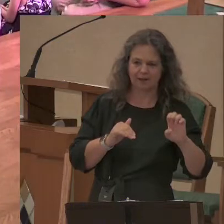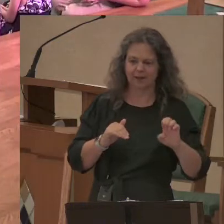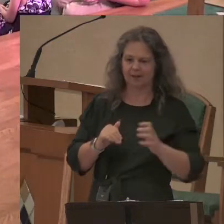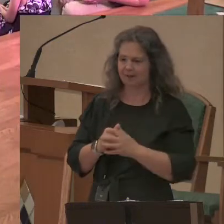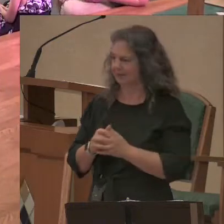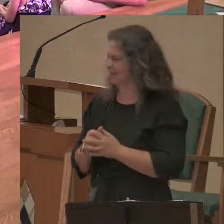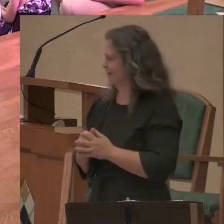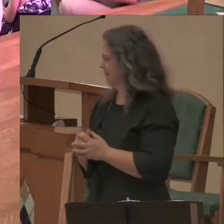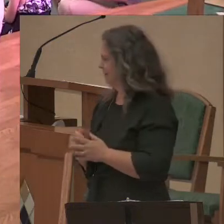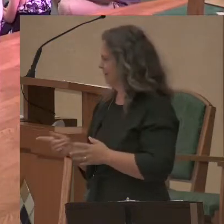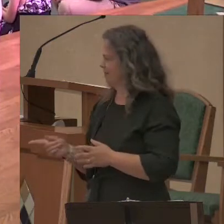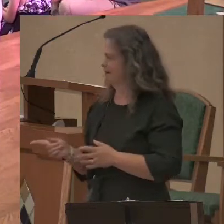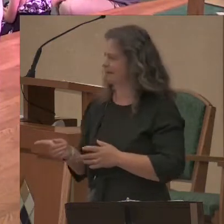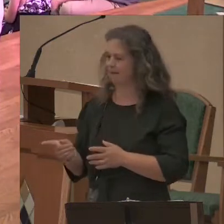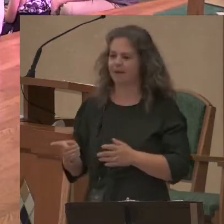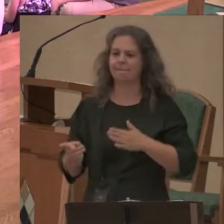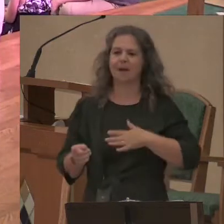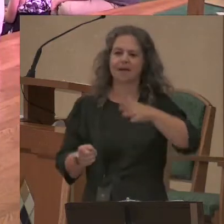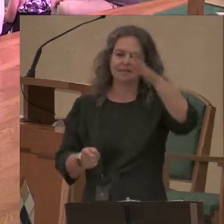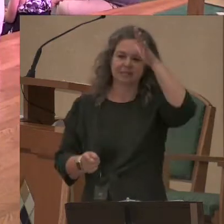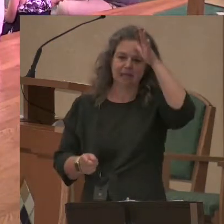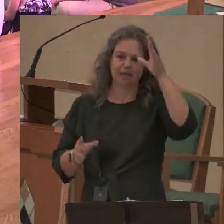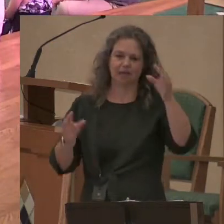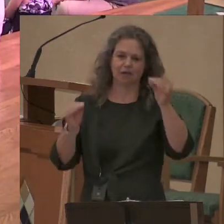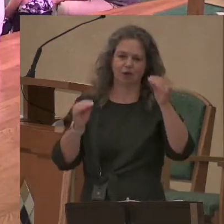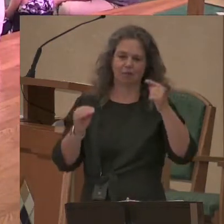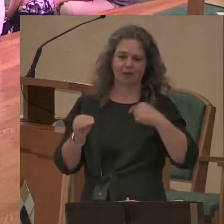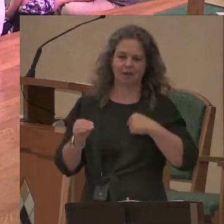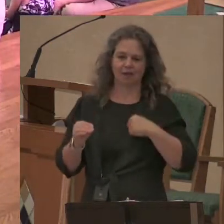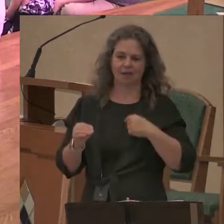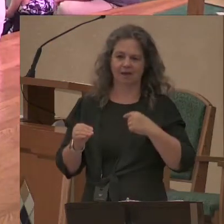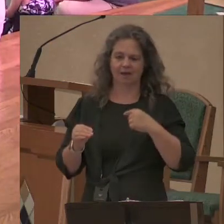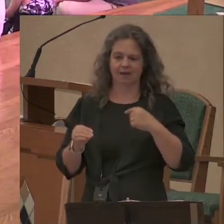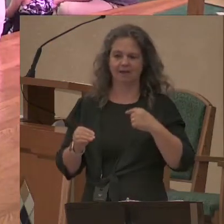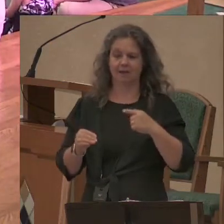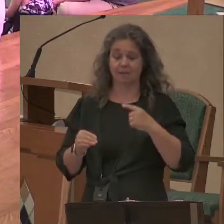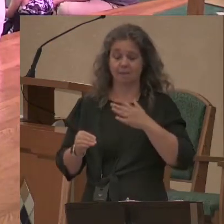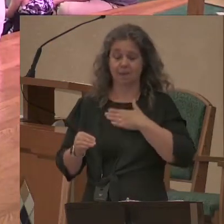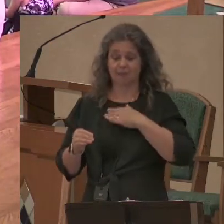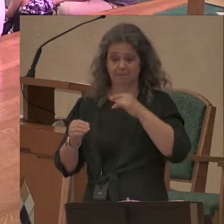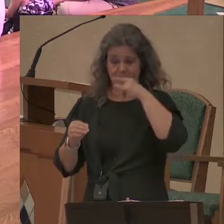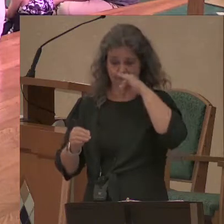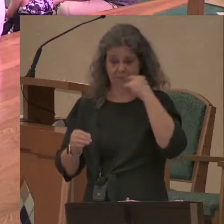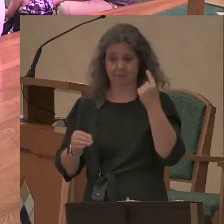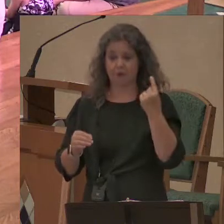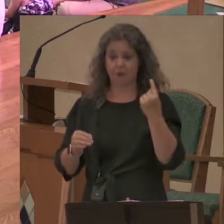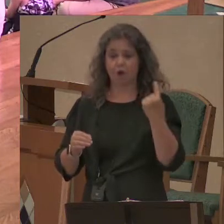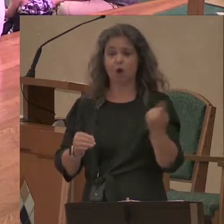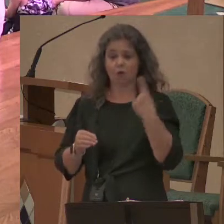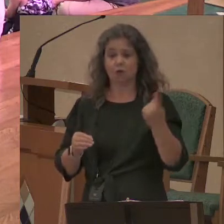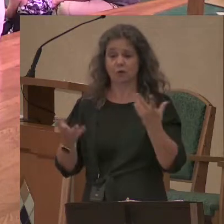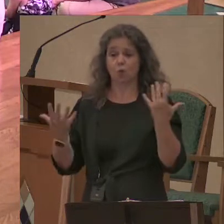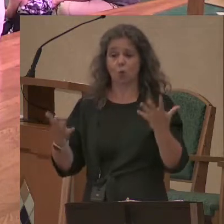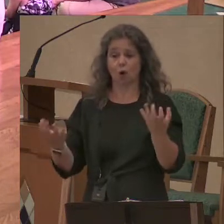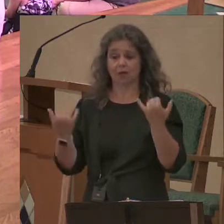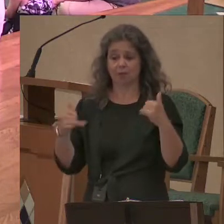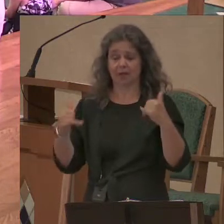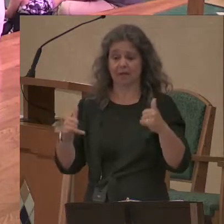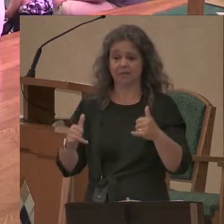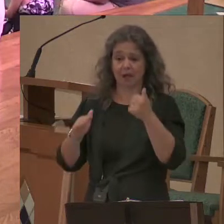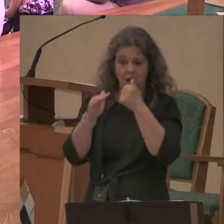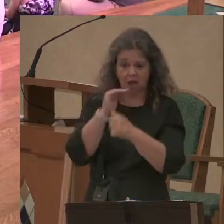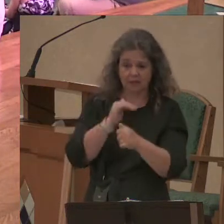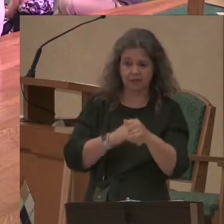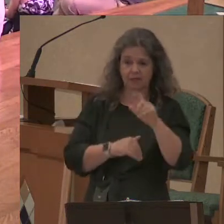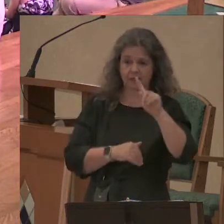Thimble? My dad taught us that once, and our kids still ask to play that, and they're all grown up. It's kind of crazy. Well, we like